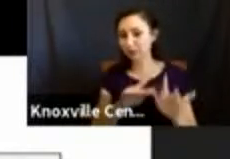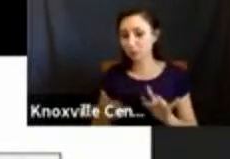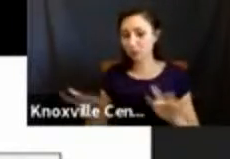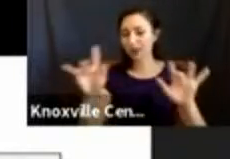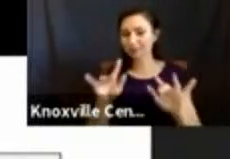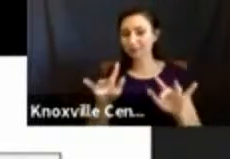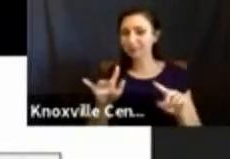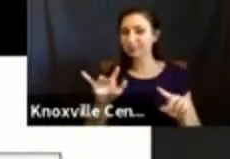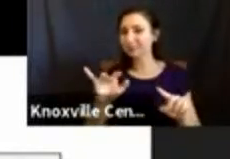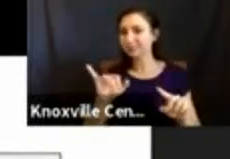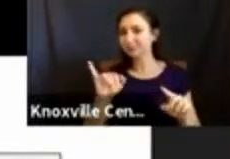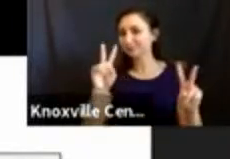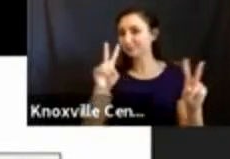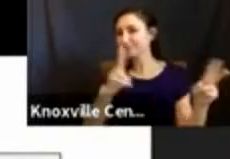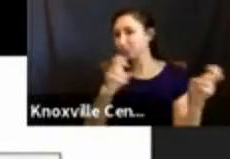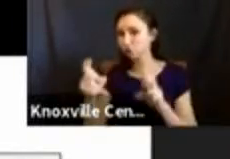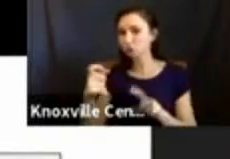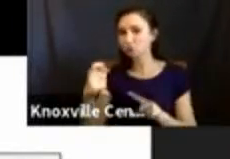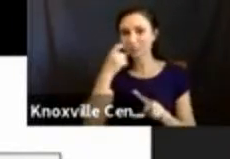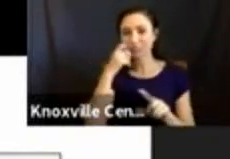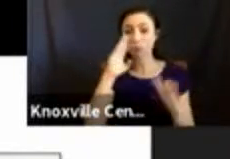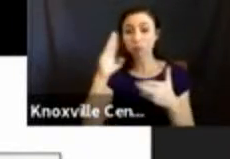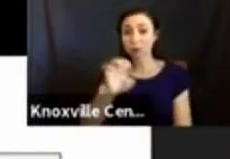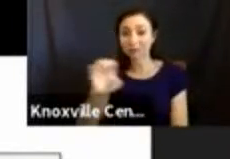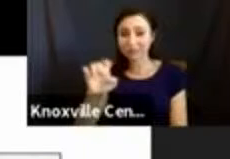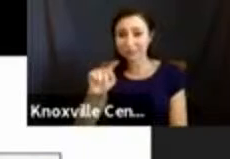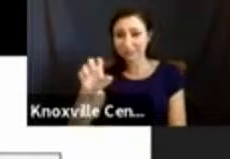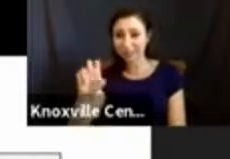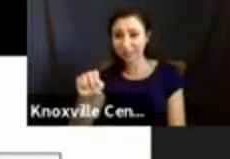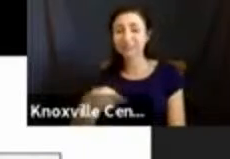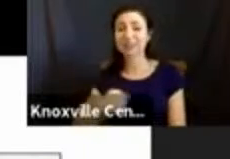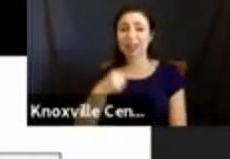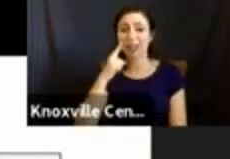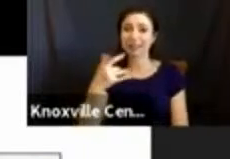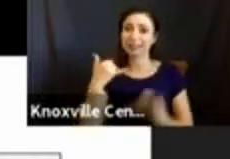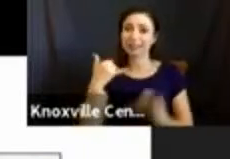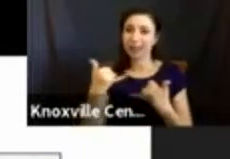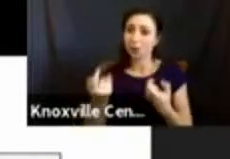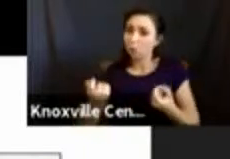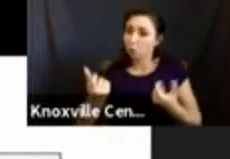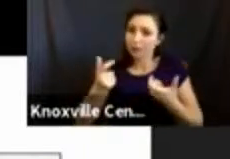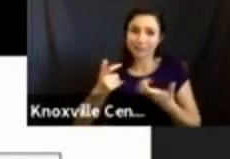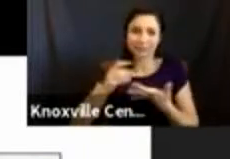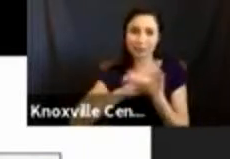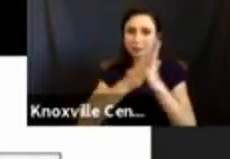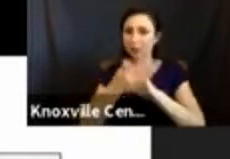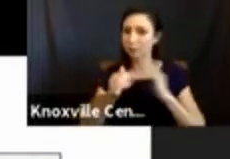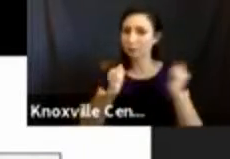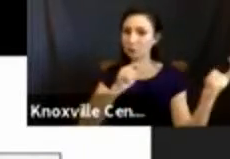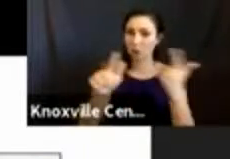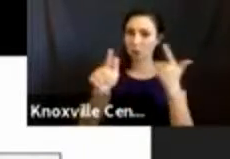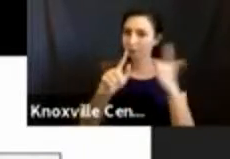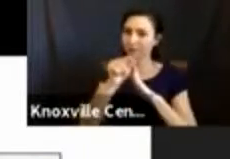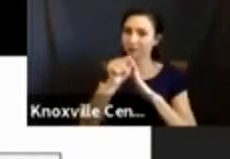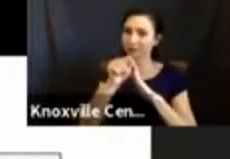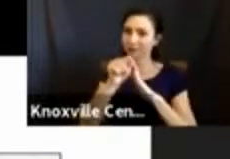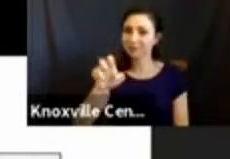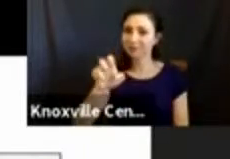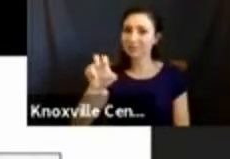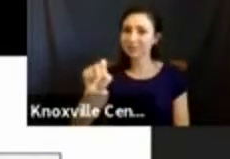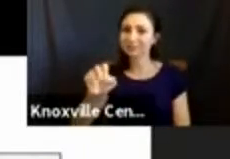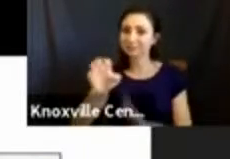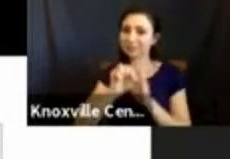was a focus on East Tennessee. I think it's progressively and rapidly becoming all of Tennessee that's seeing the rise. Next slide, please.